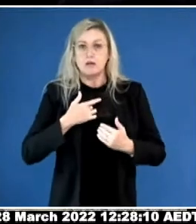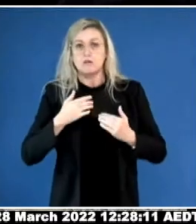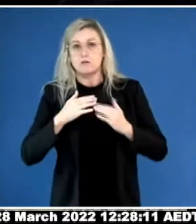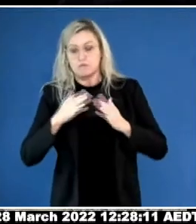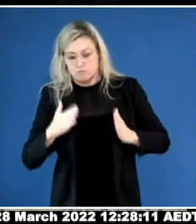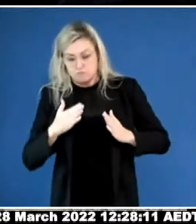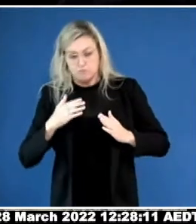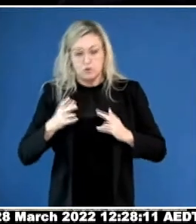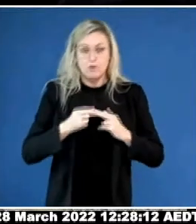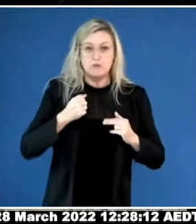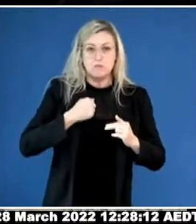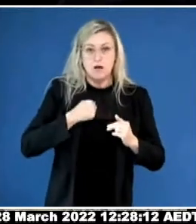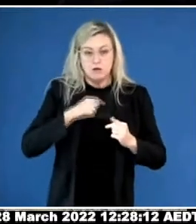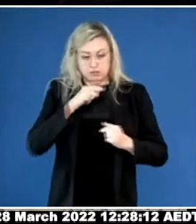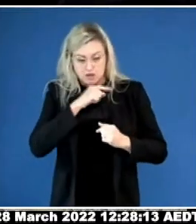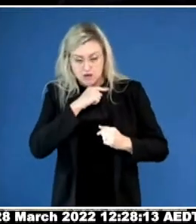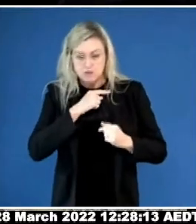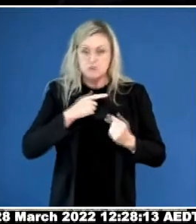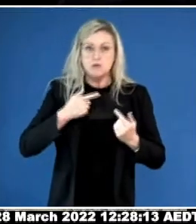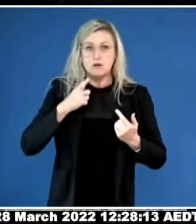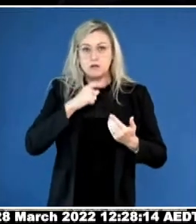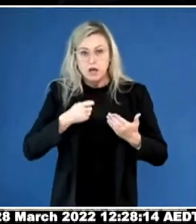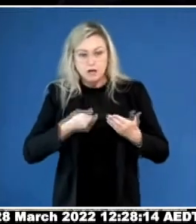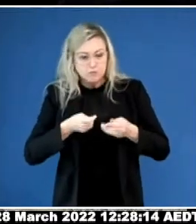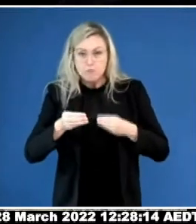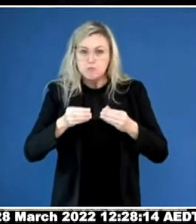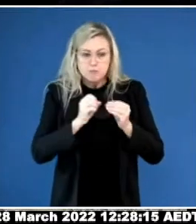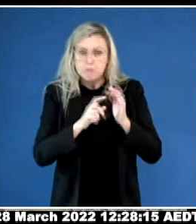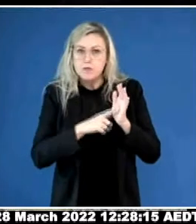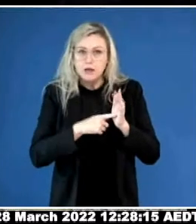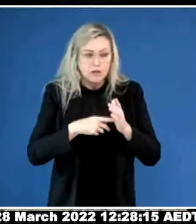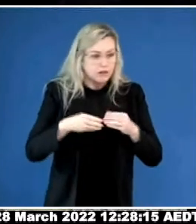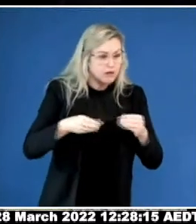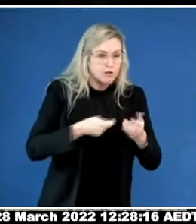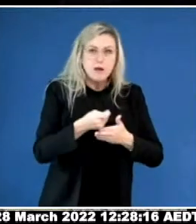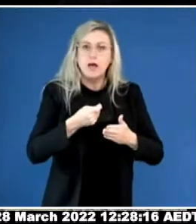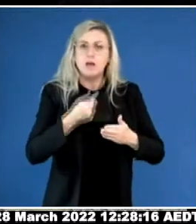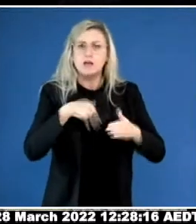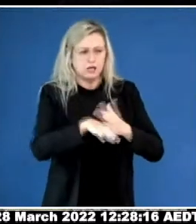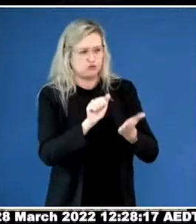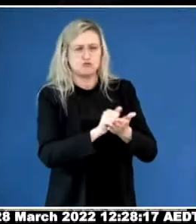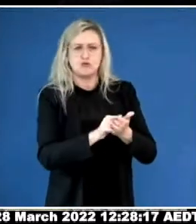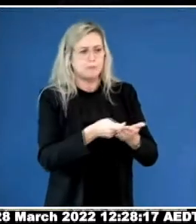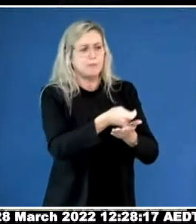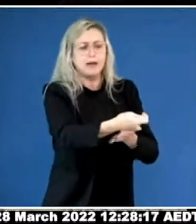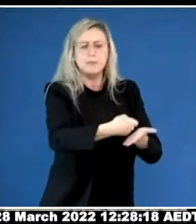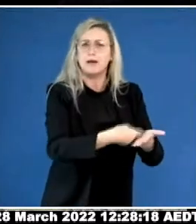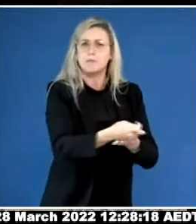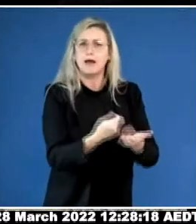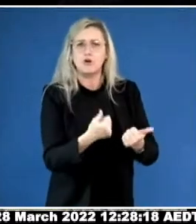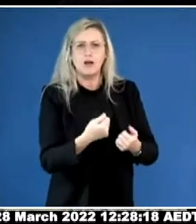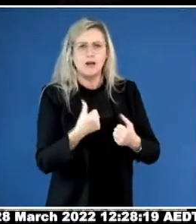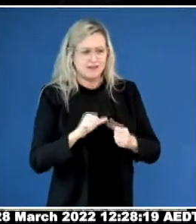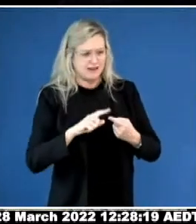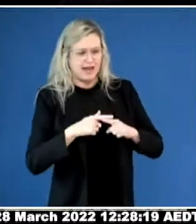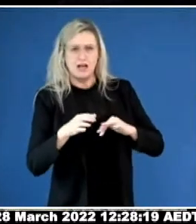with a computer. And he came in and offered this, easier way to do it. But then didn't allow